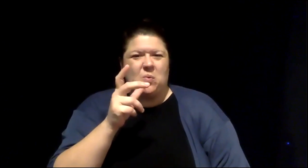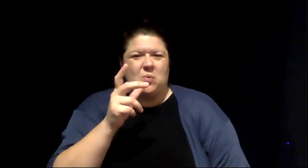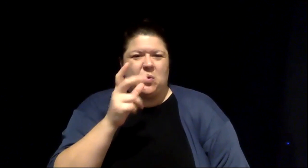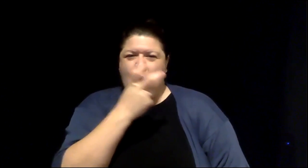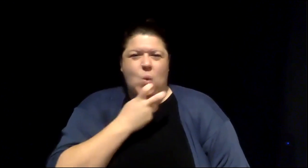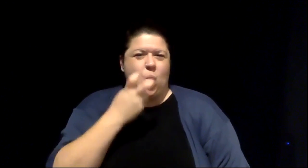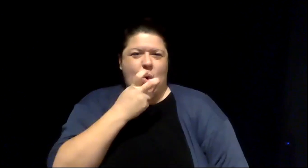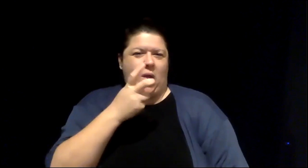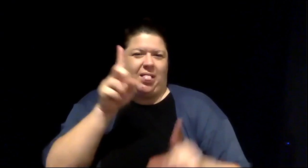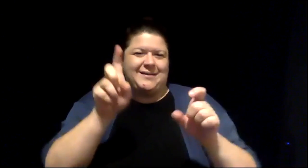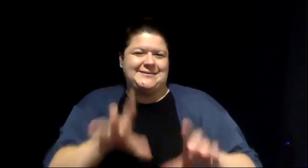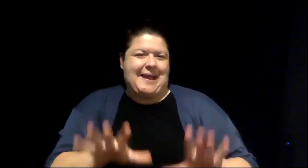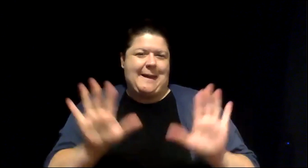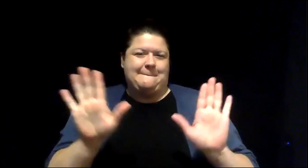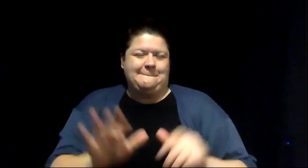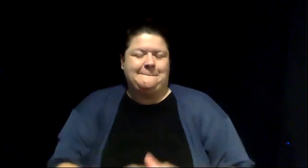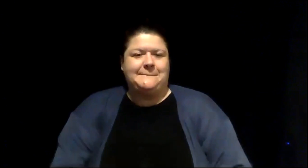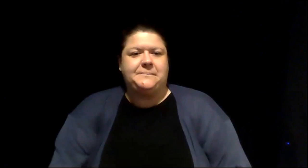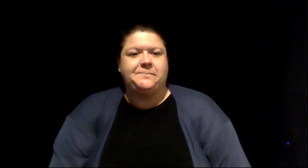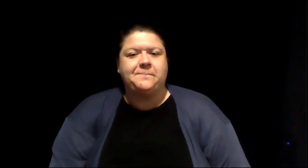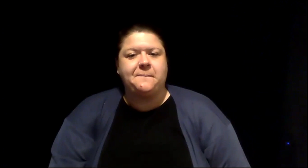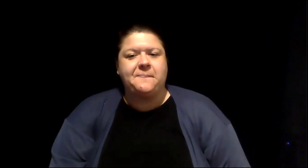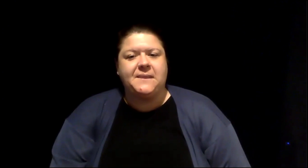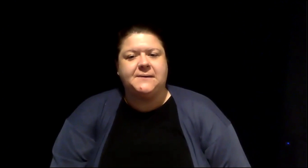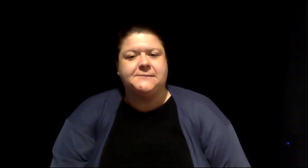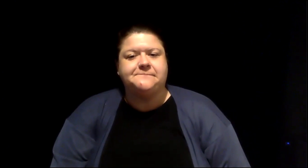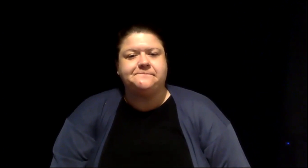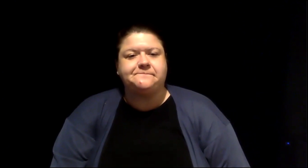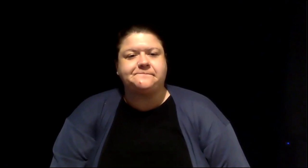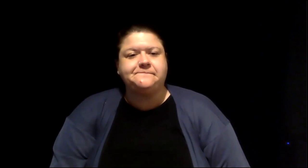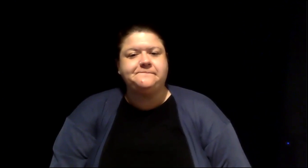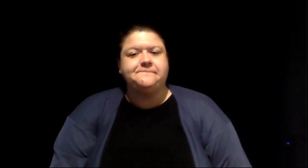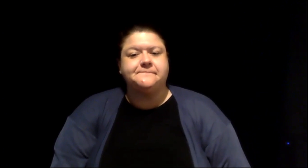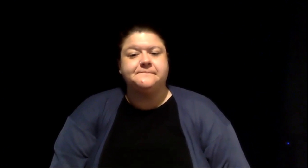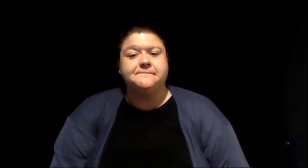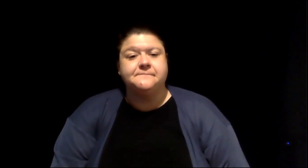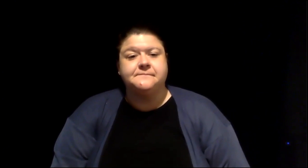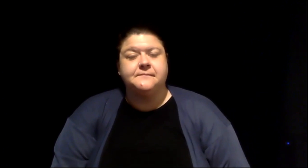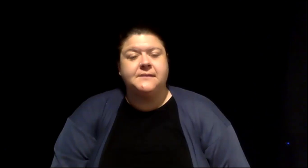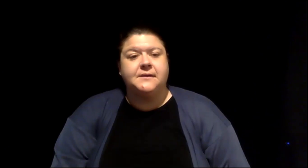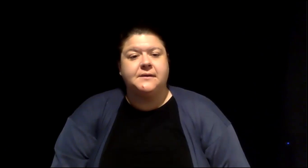of this this exam. What